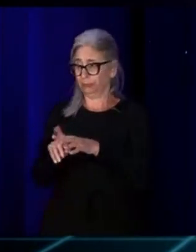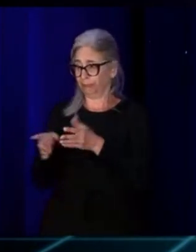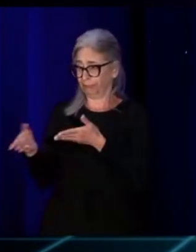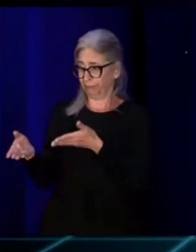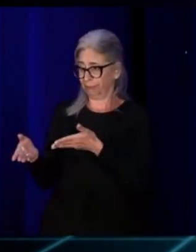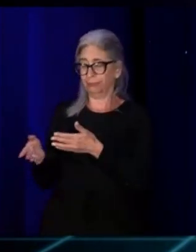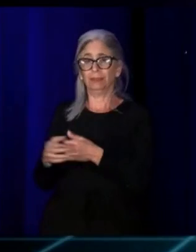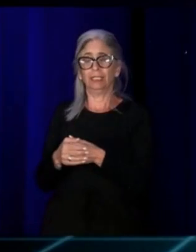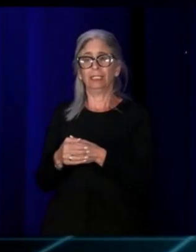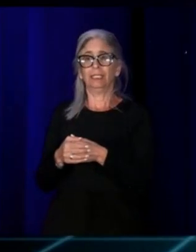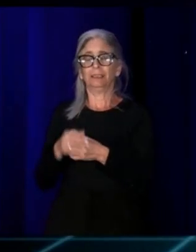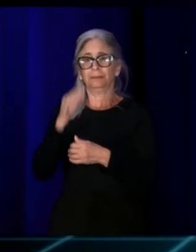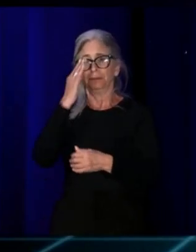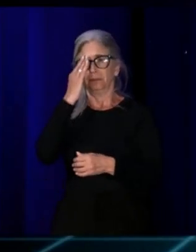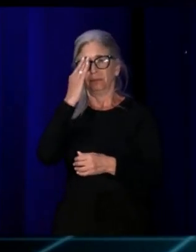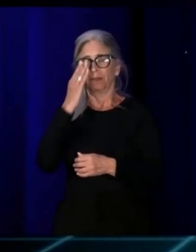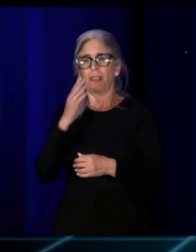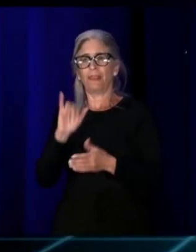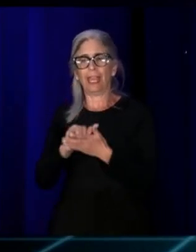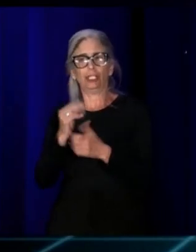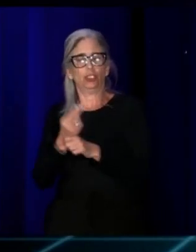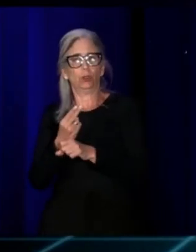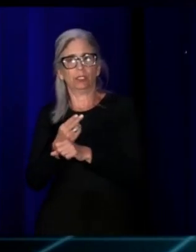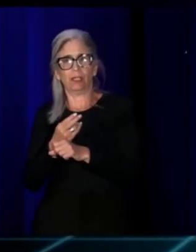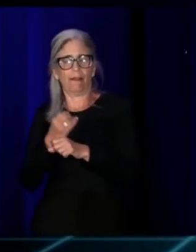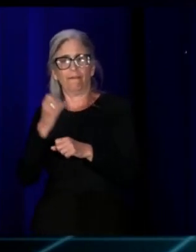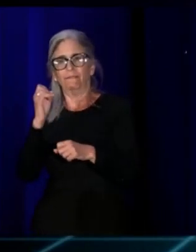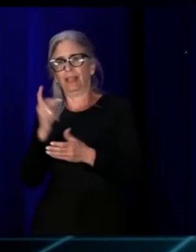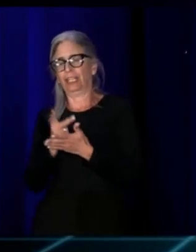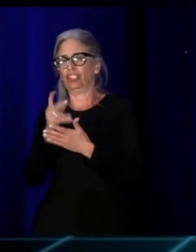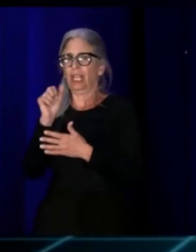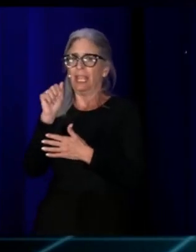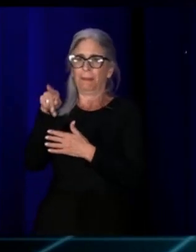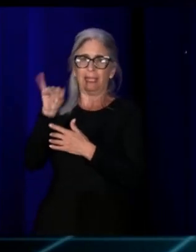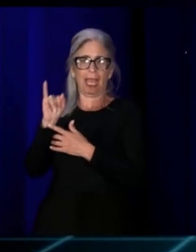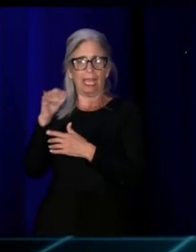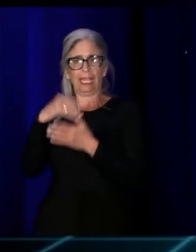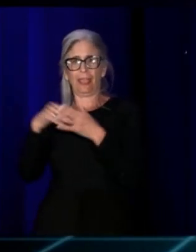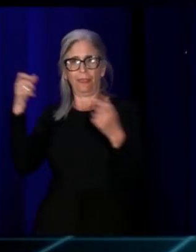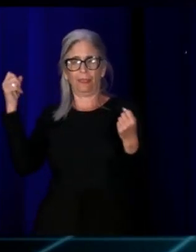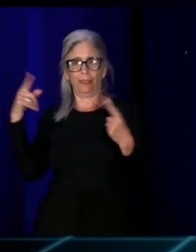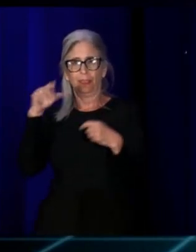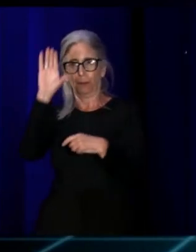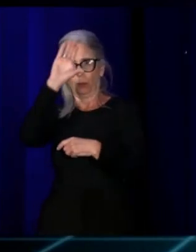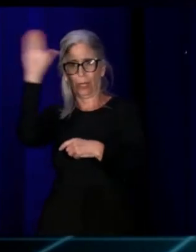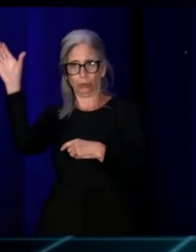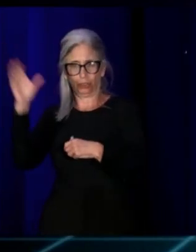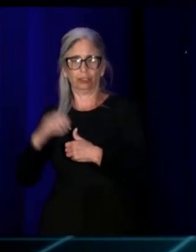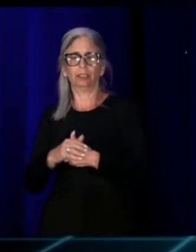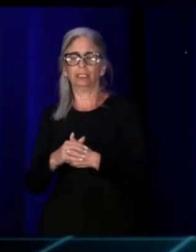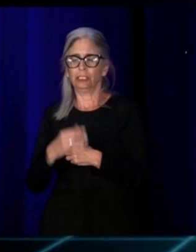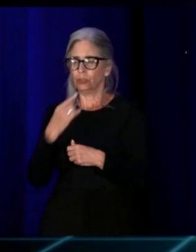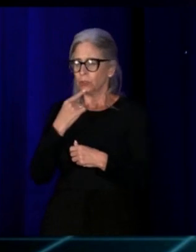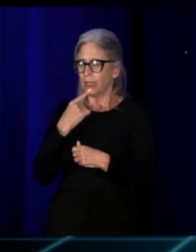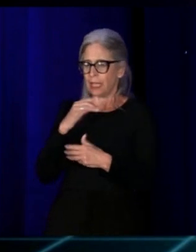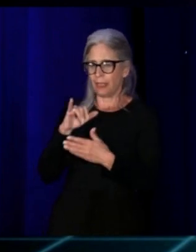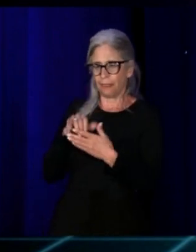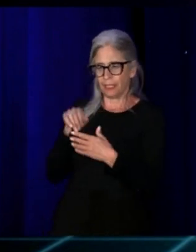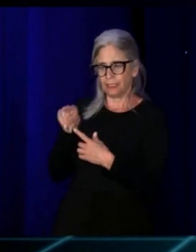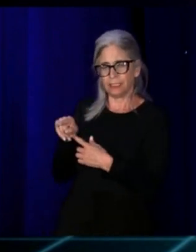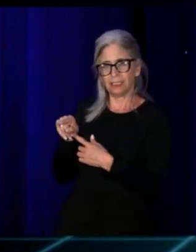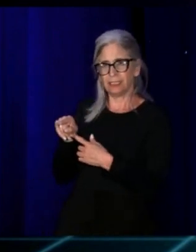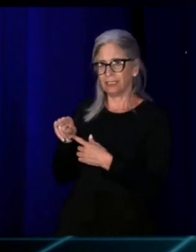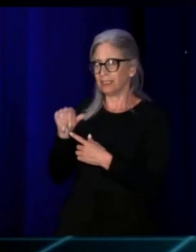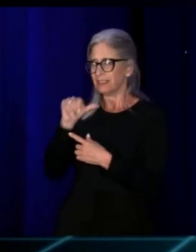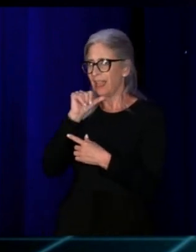They have this form message that uses like the validations API in the browser, and you can say basically if it's in an